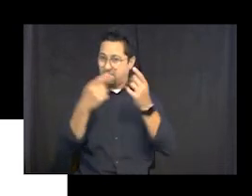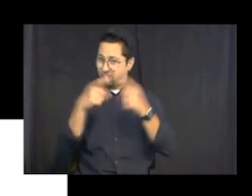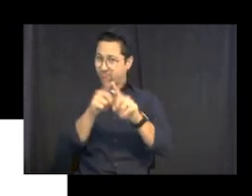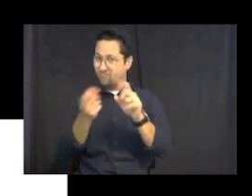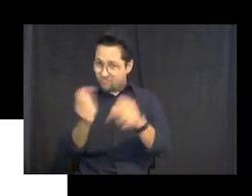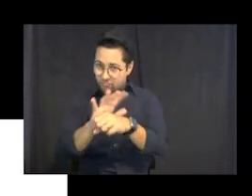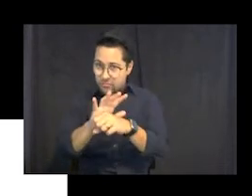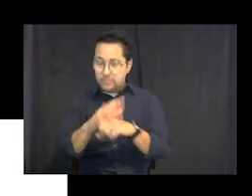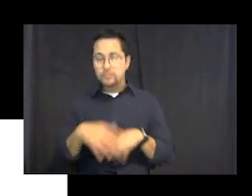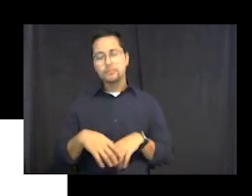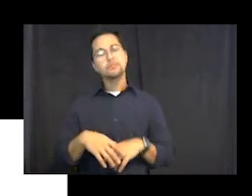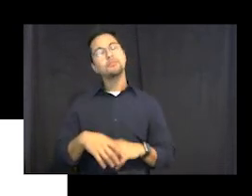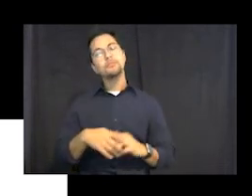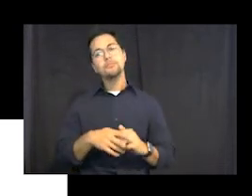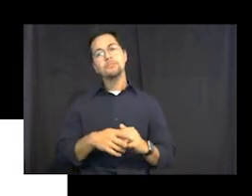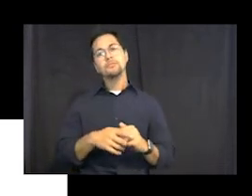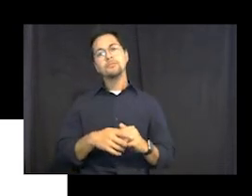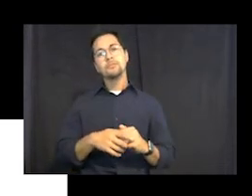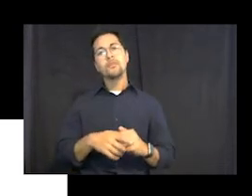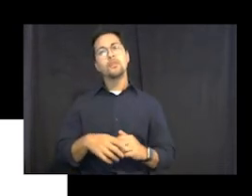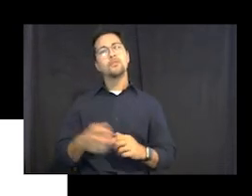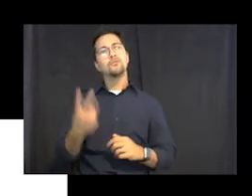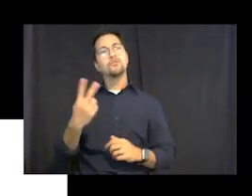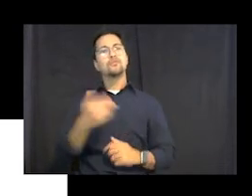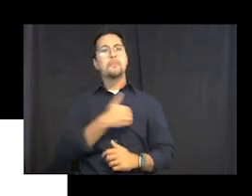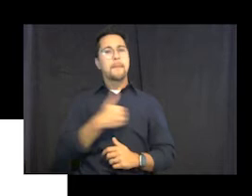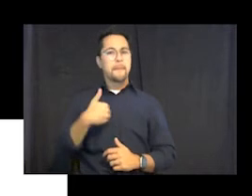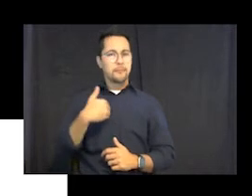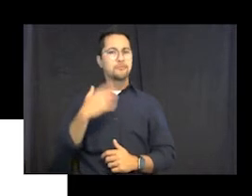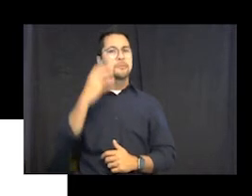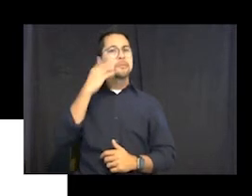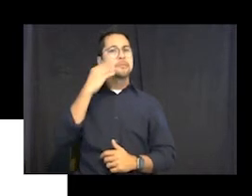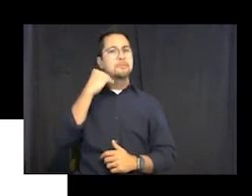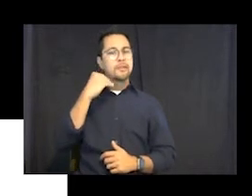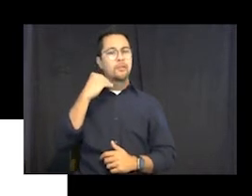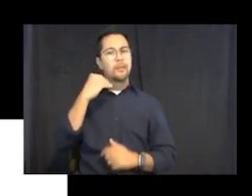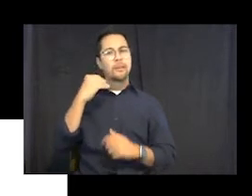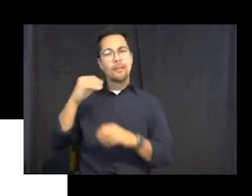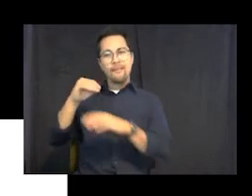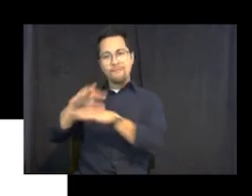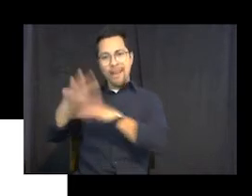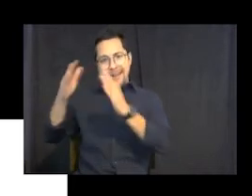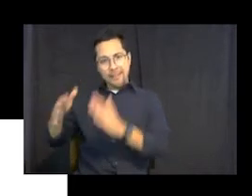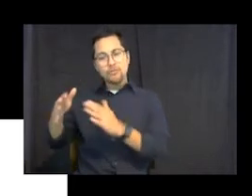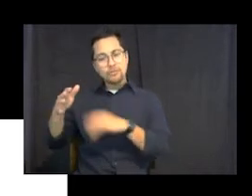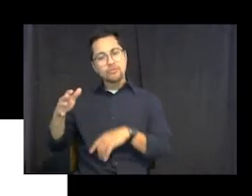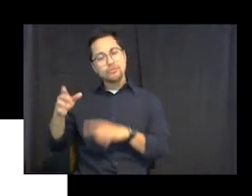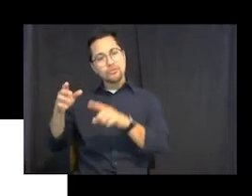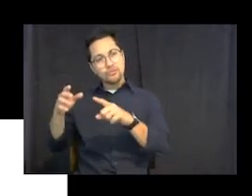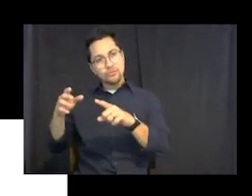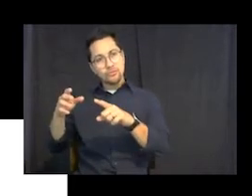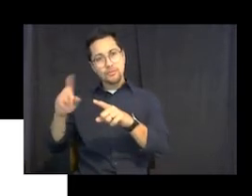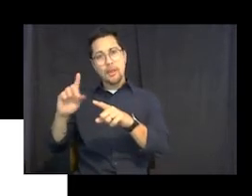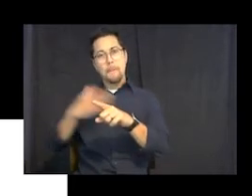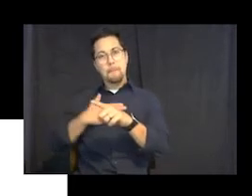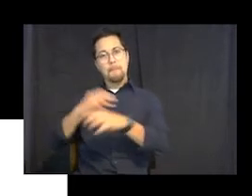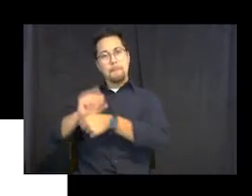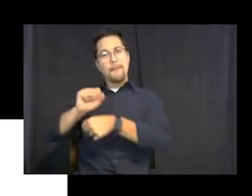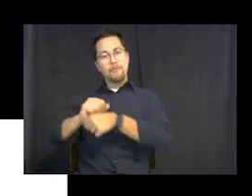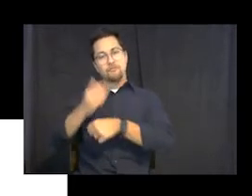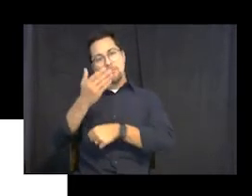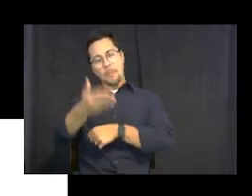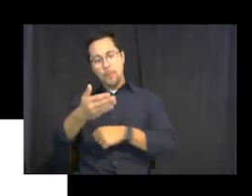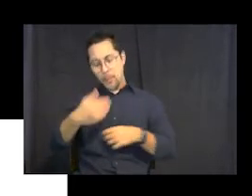there are two membership experience advisors at the Y where I work. And